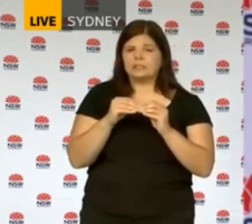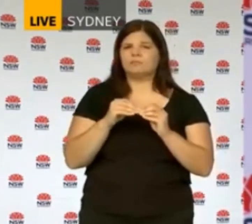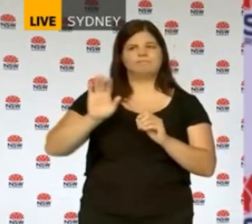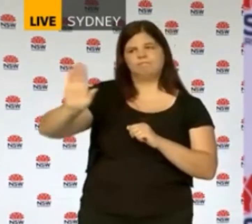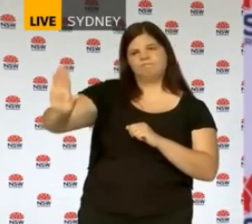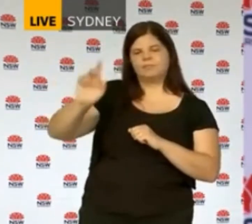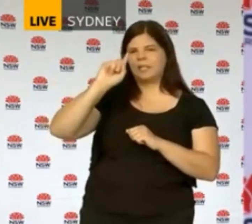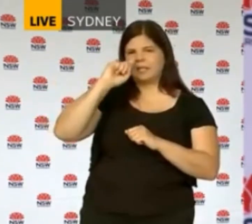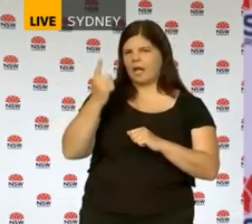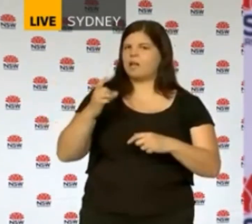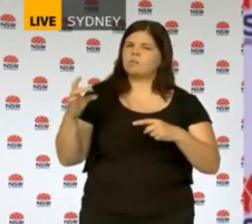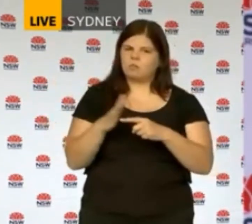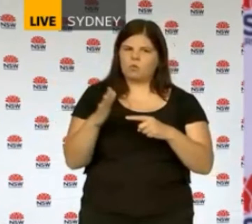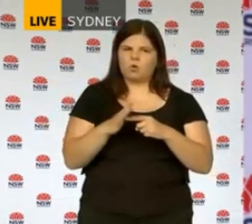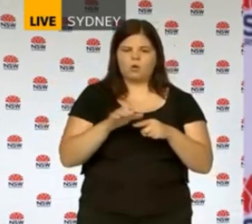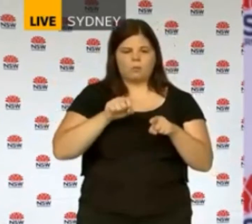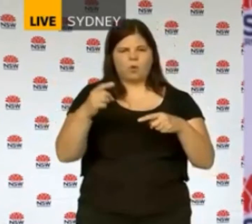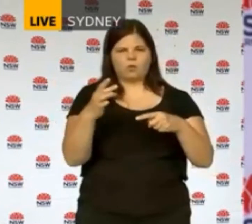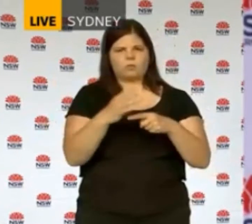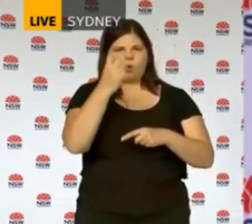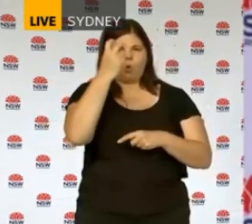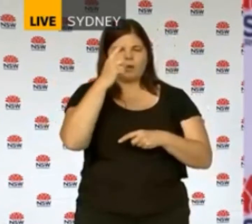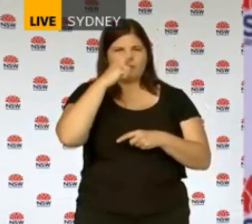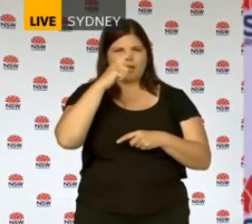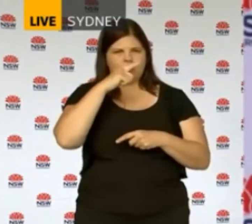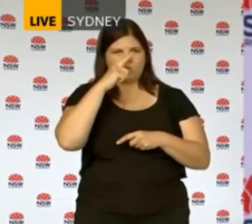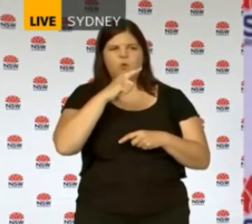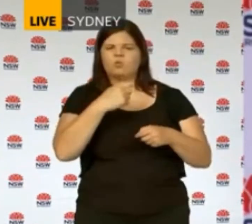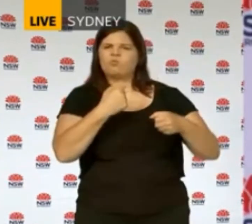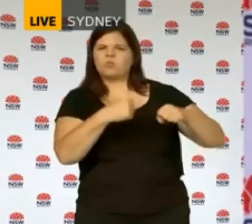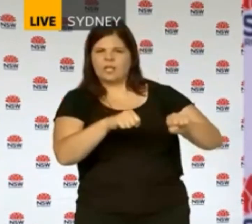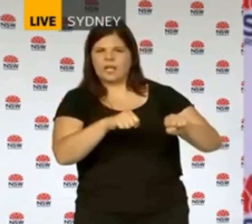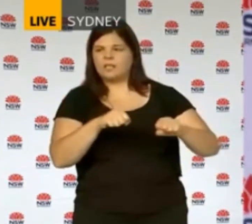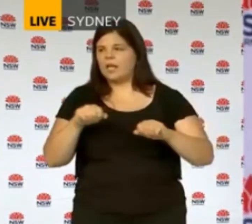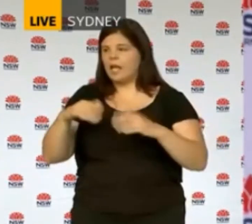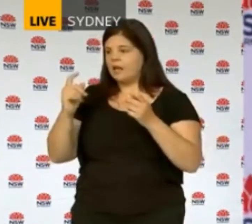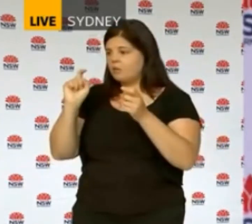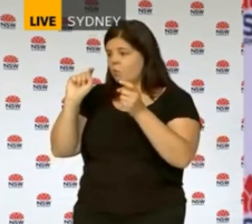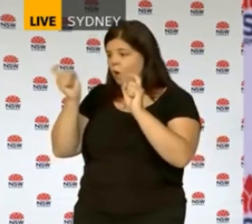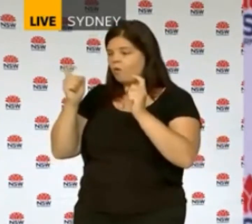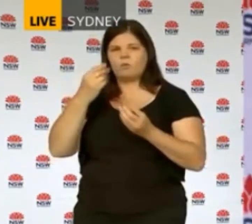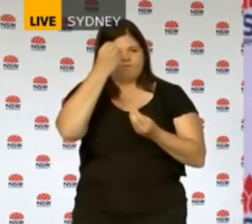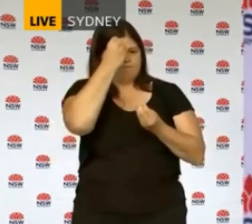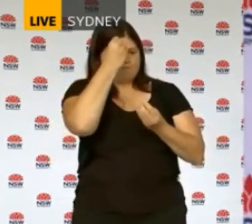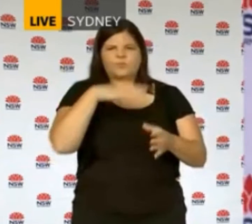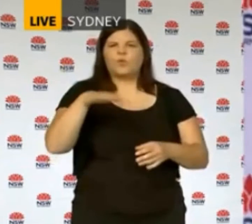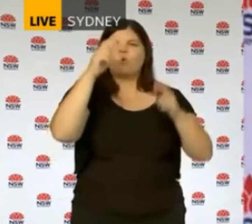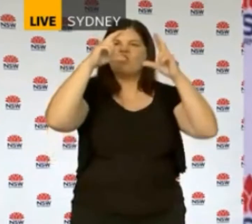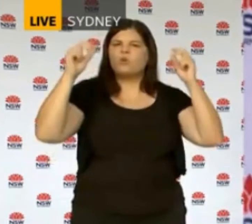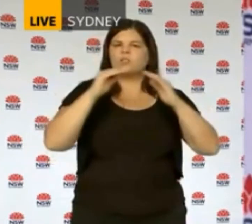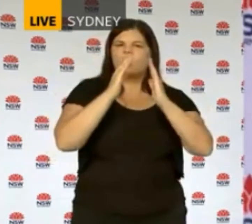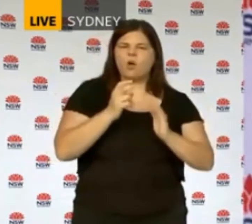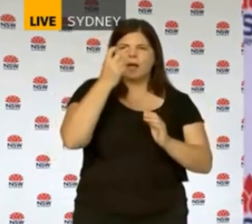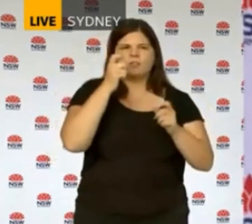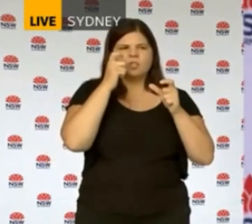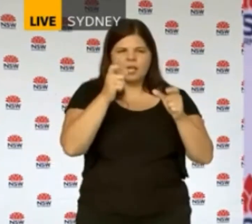response, that when we have any evidence of concern, we immediately advise the aged care sector to prevent visitors